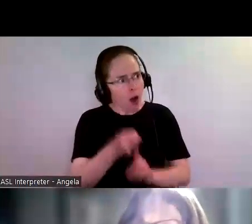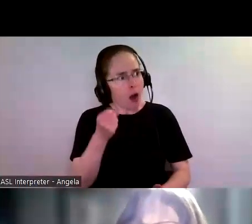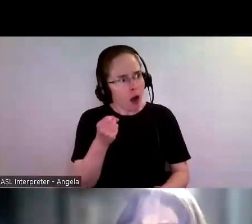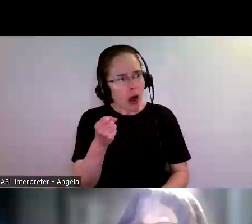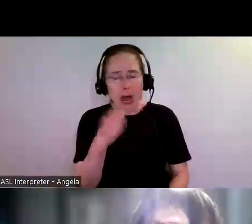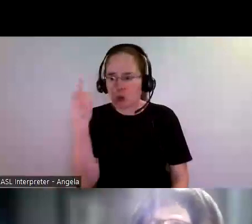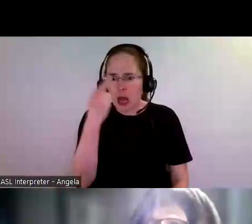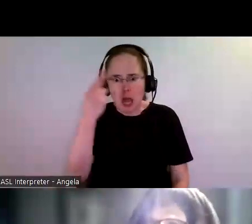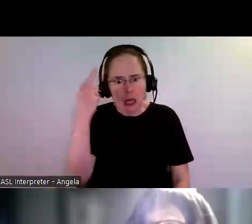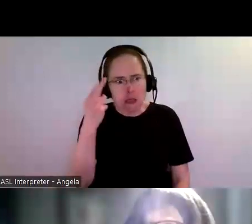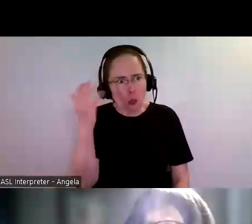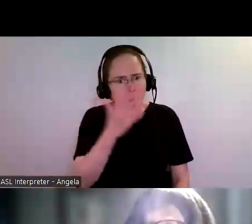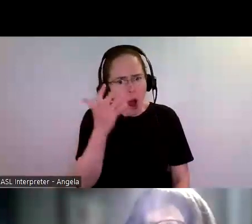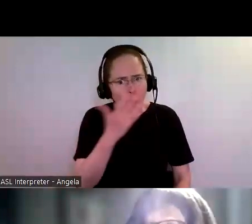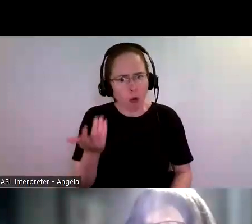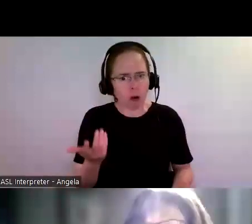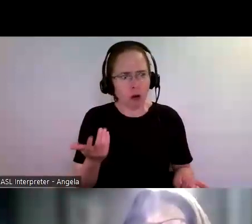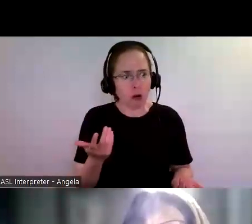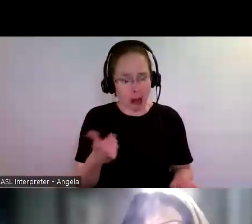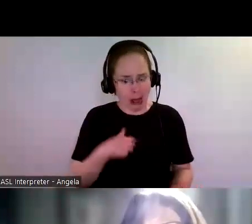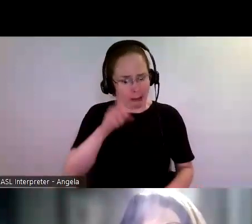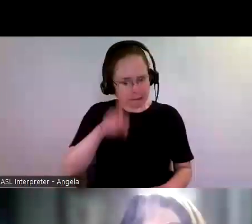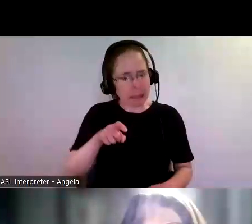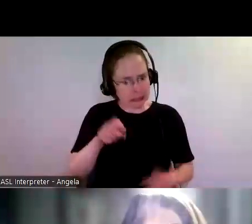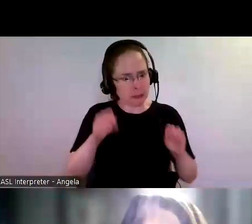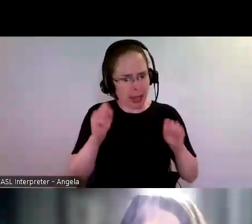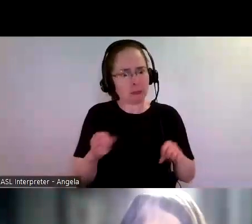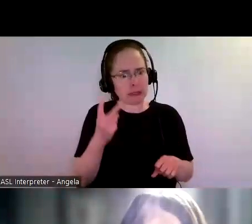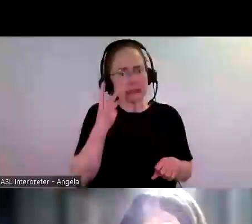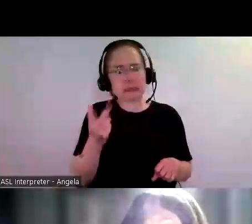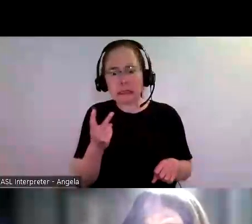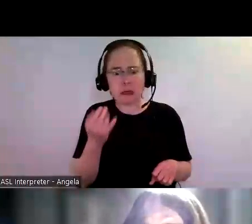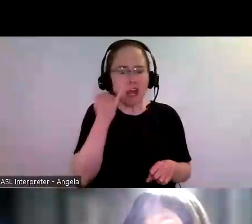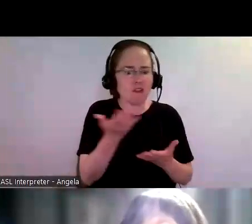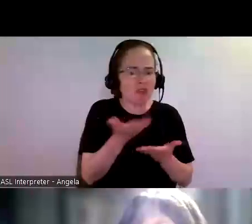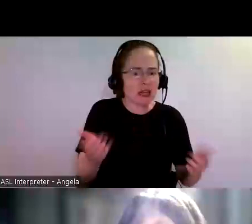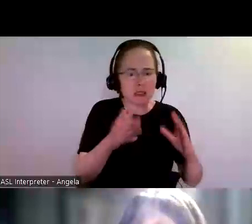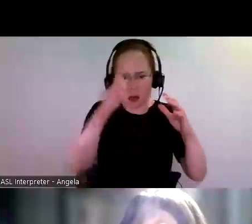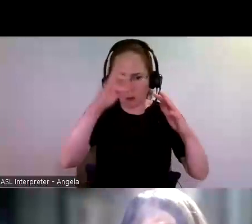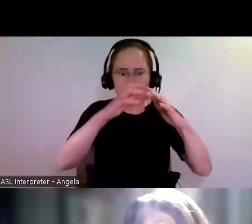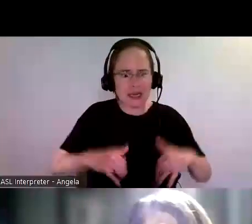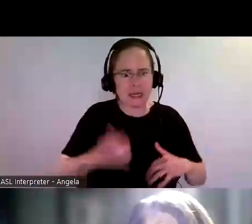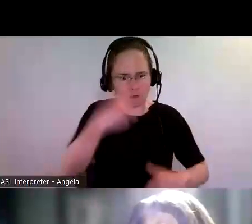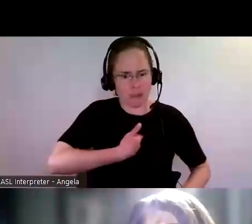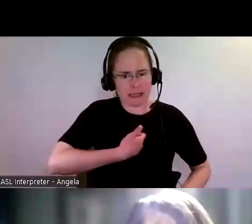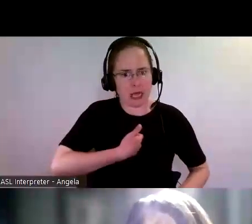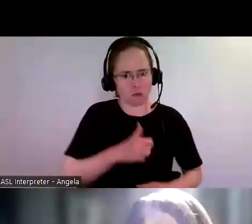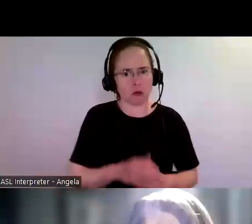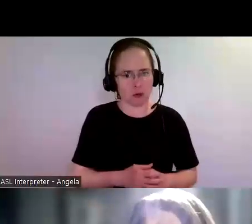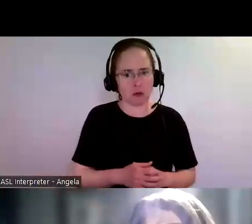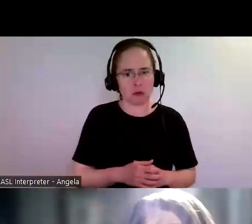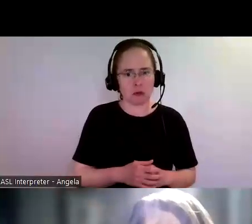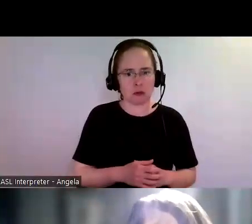I realized, wow, I need to be able to see when things are breaking down for myself. And one